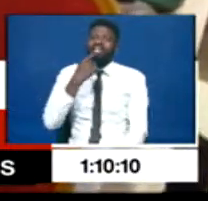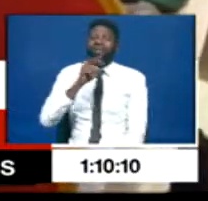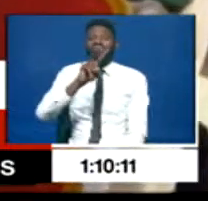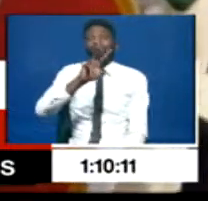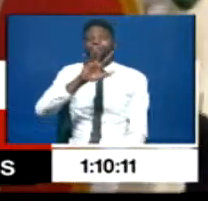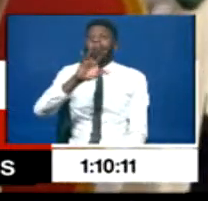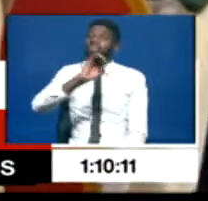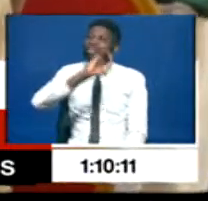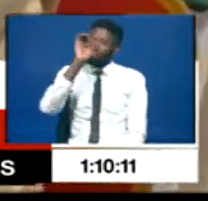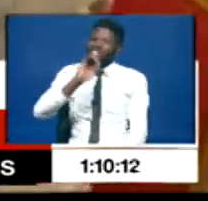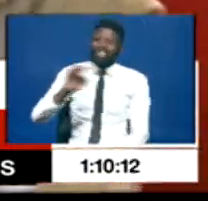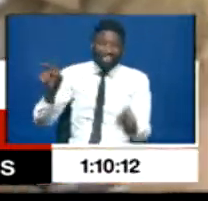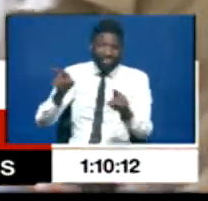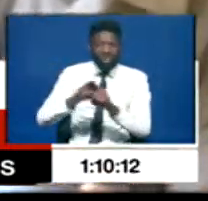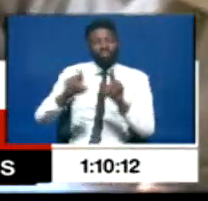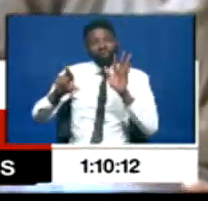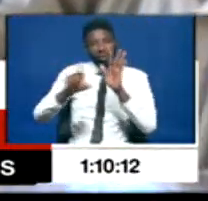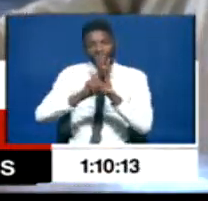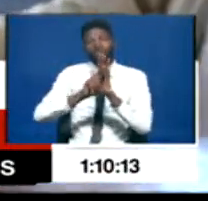hapa.